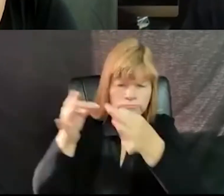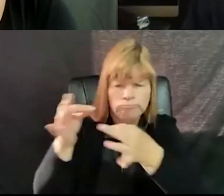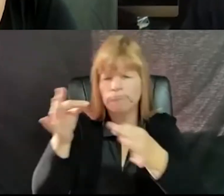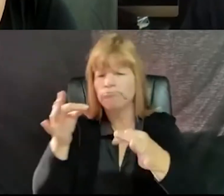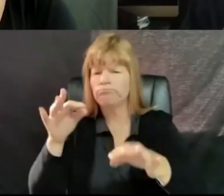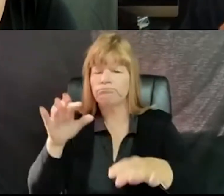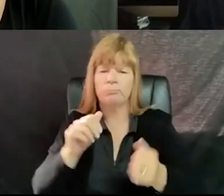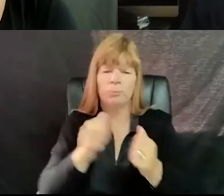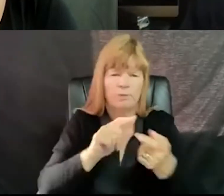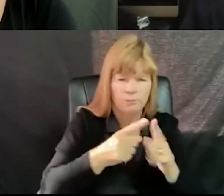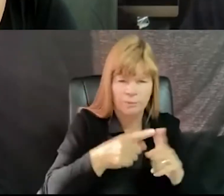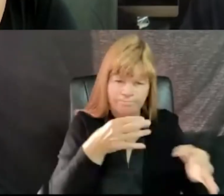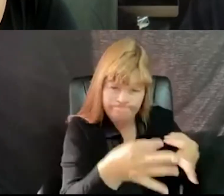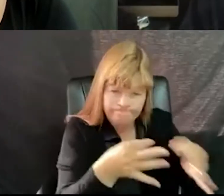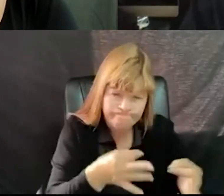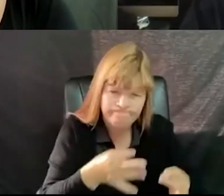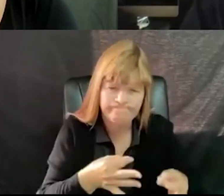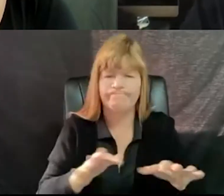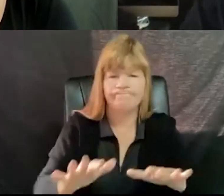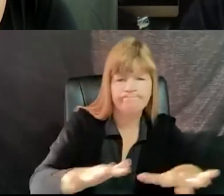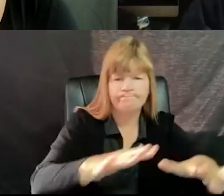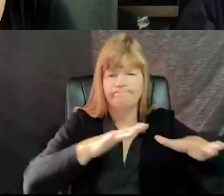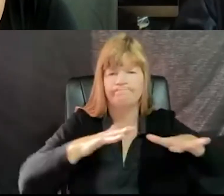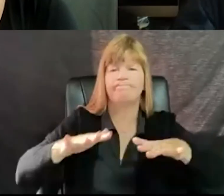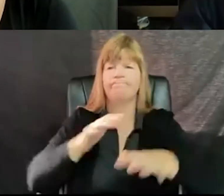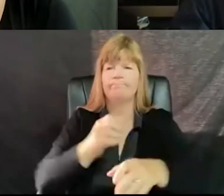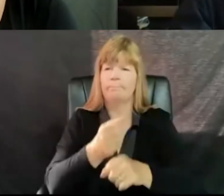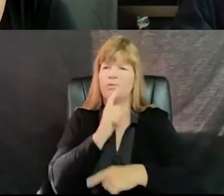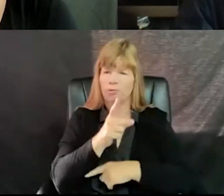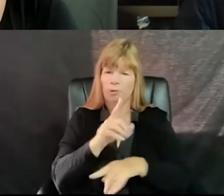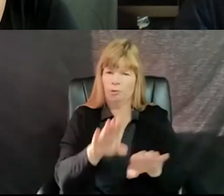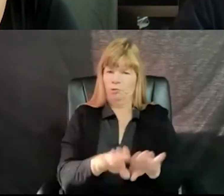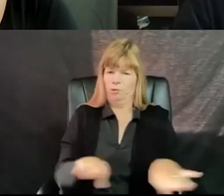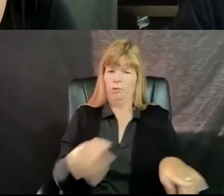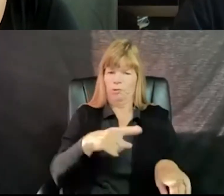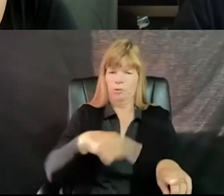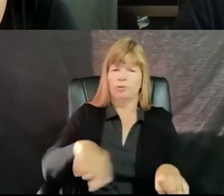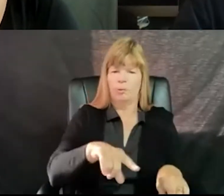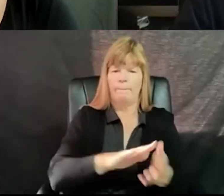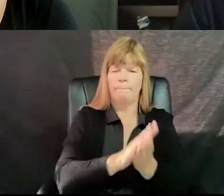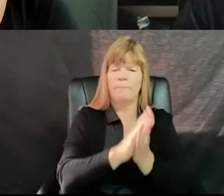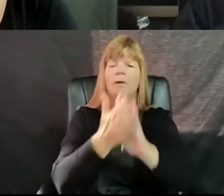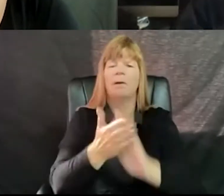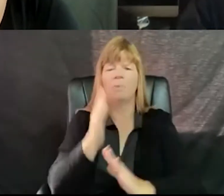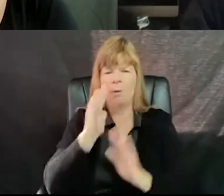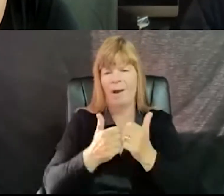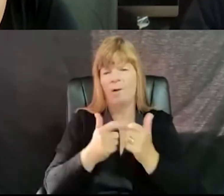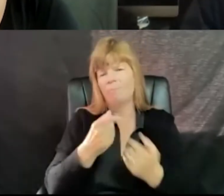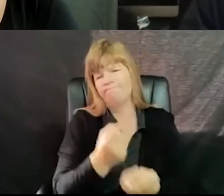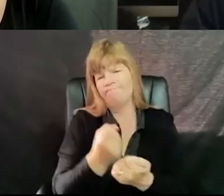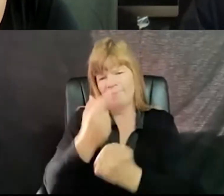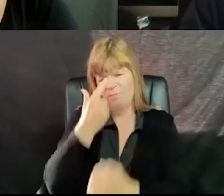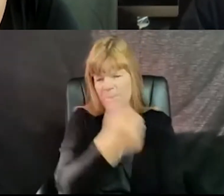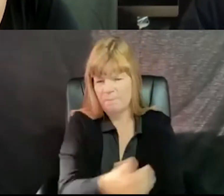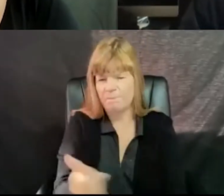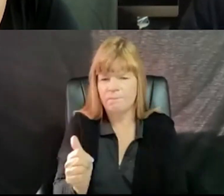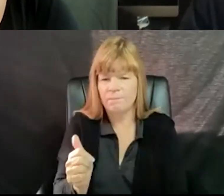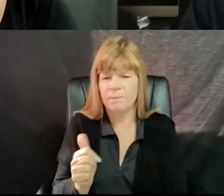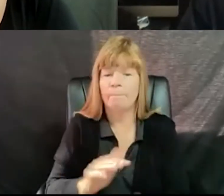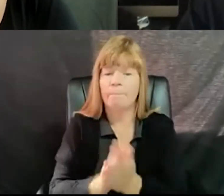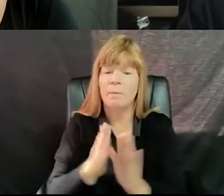their friends, and we make sure that our kids will advocate when they get older. So as they get